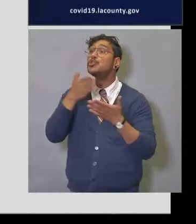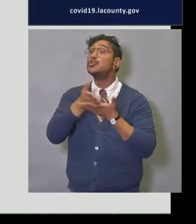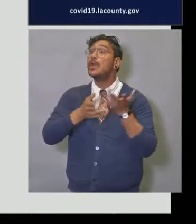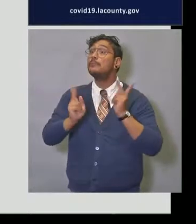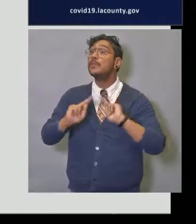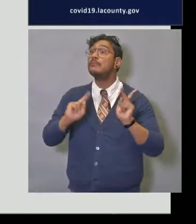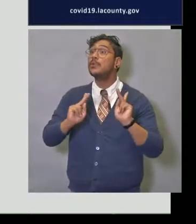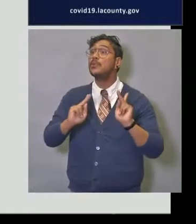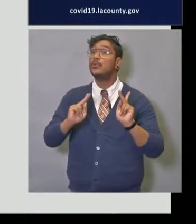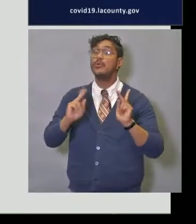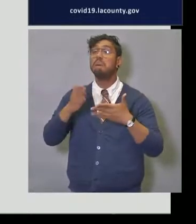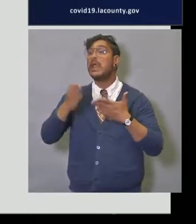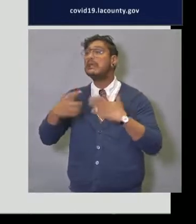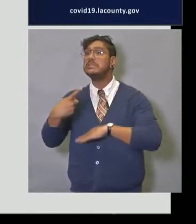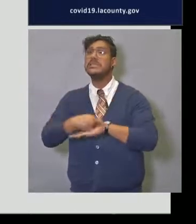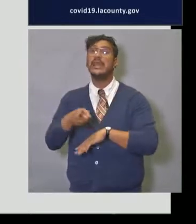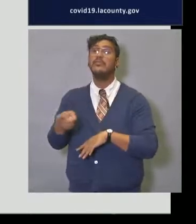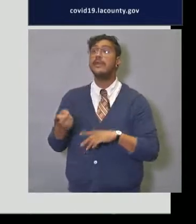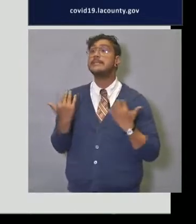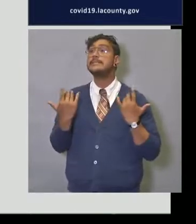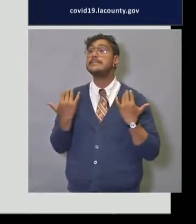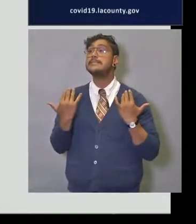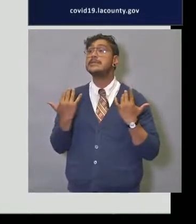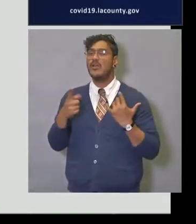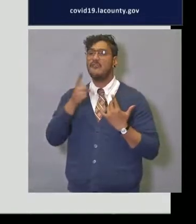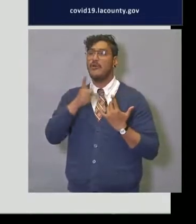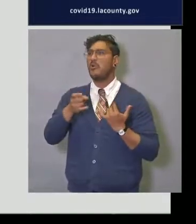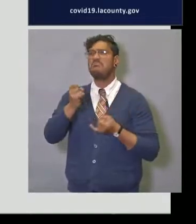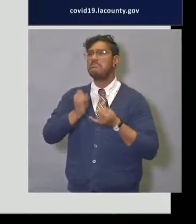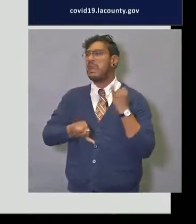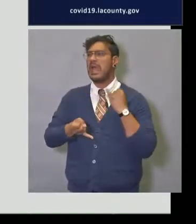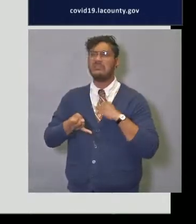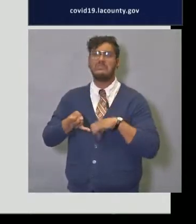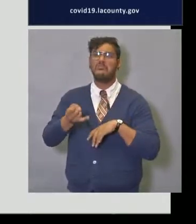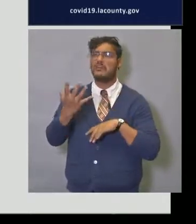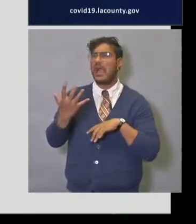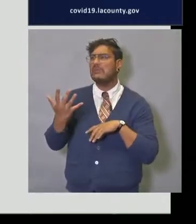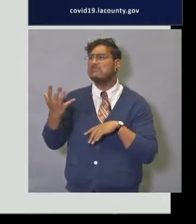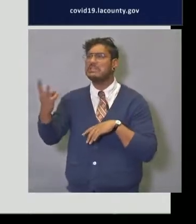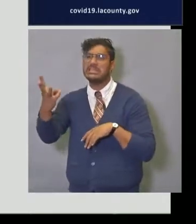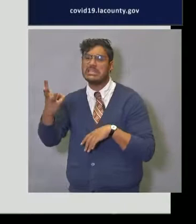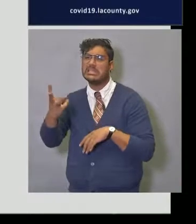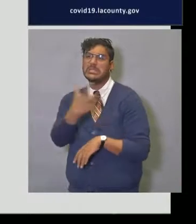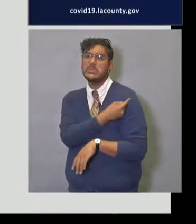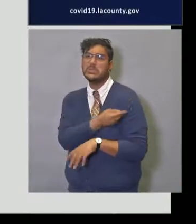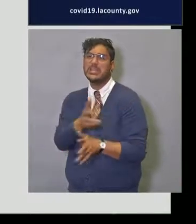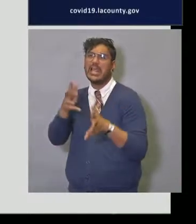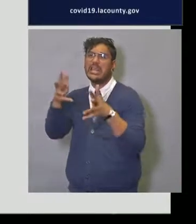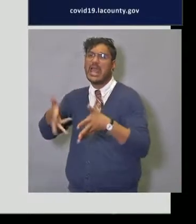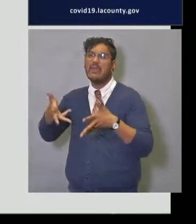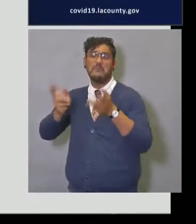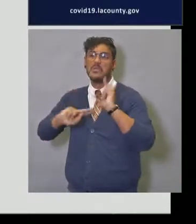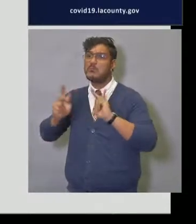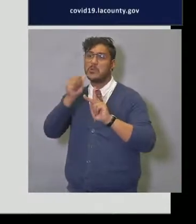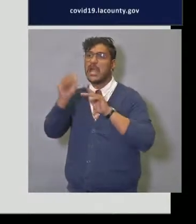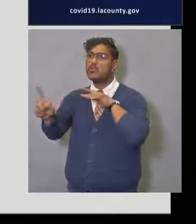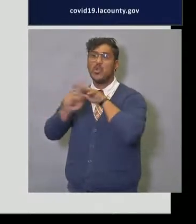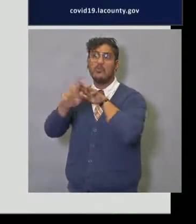these pharmacies for those, last 5 or 6 vaccination doses that people didn't show up